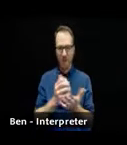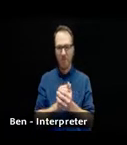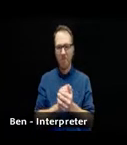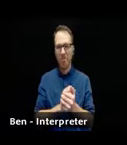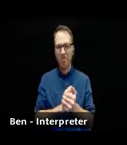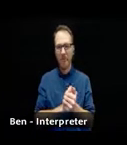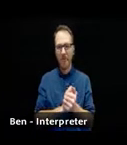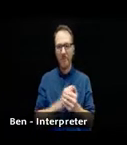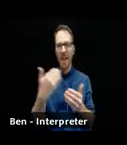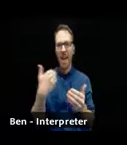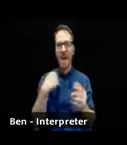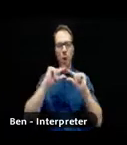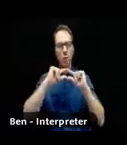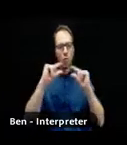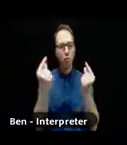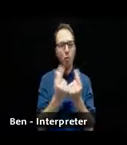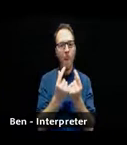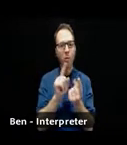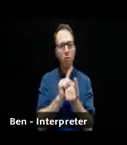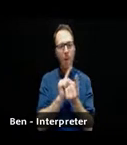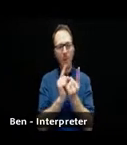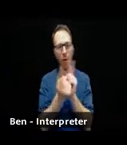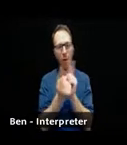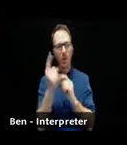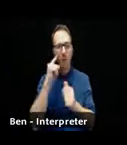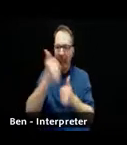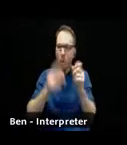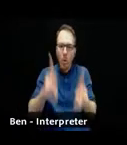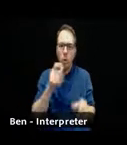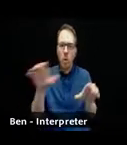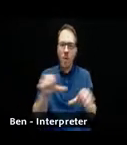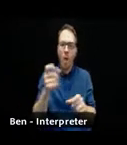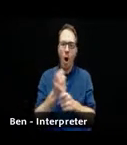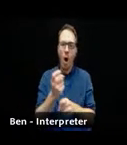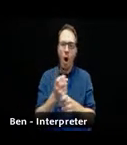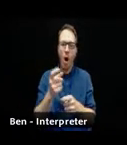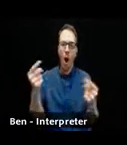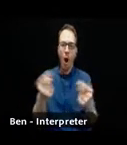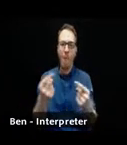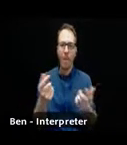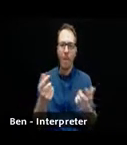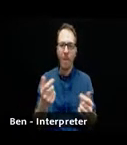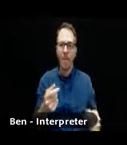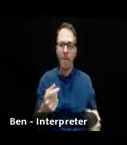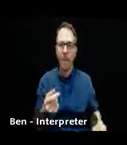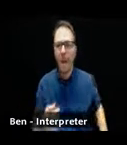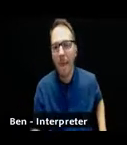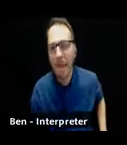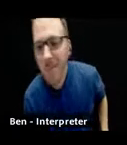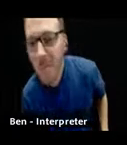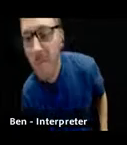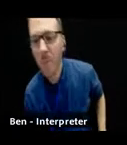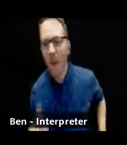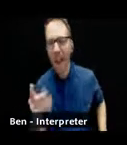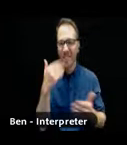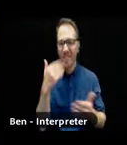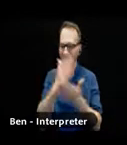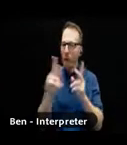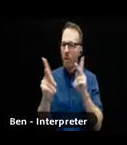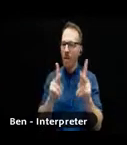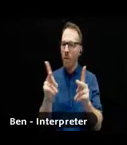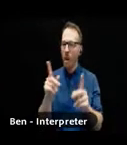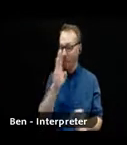for transformation for every single person who's done this harm, right? And then there's a handful of folks, and to be frank,